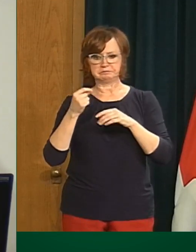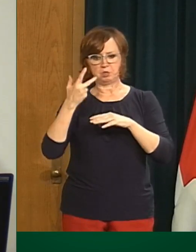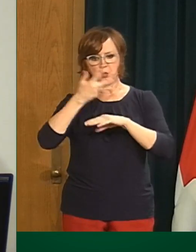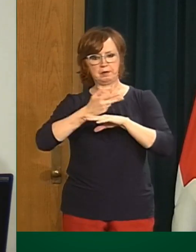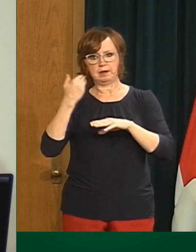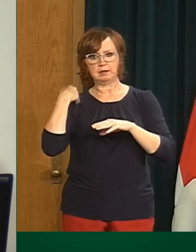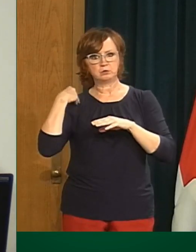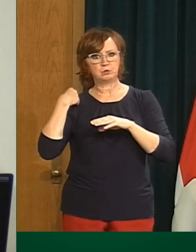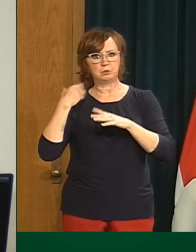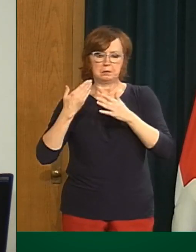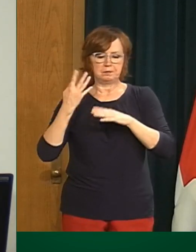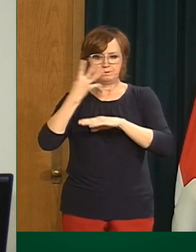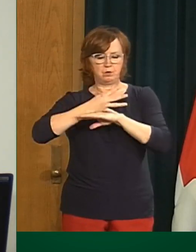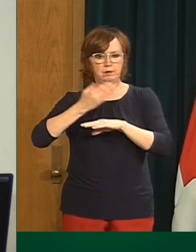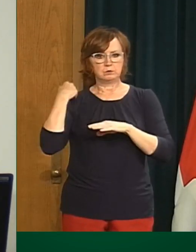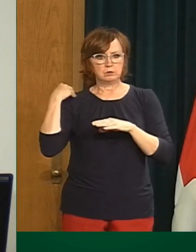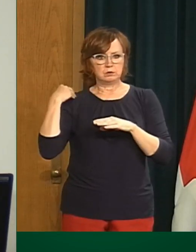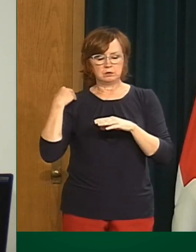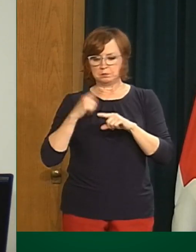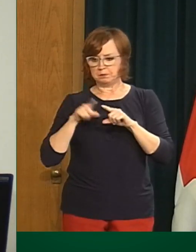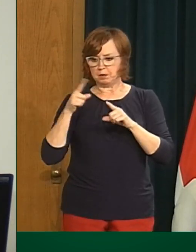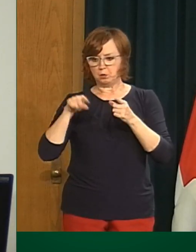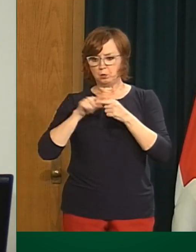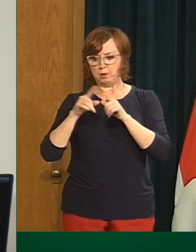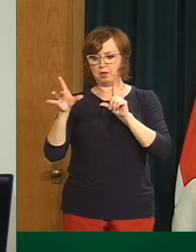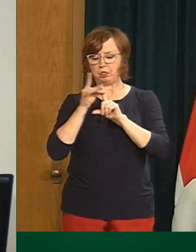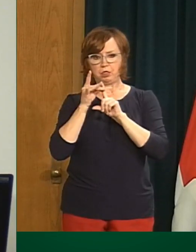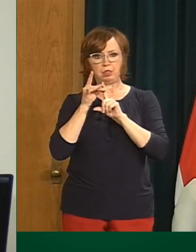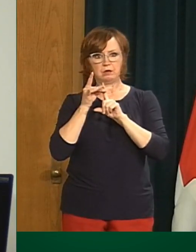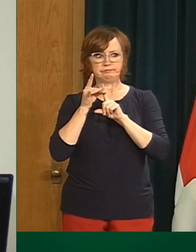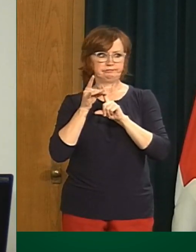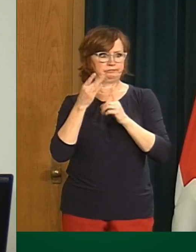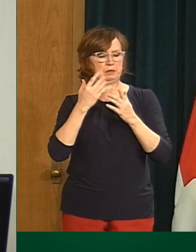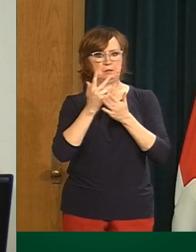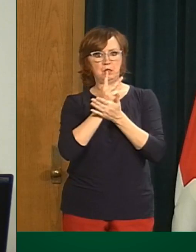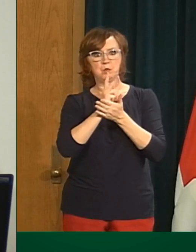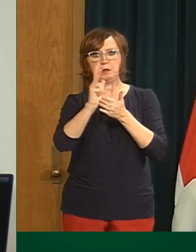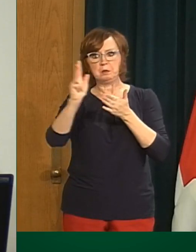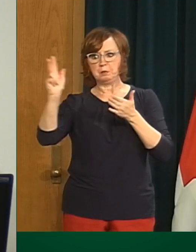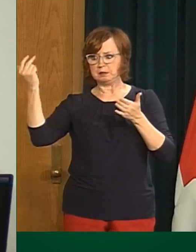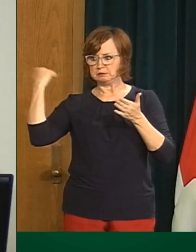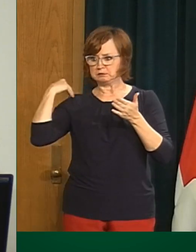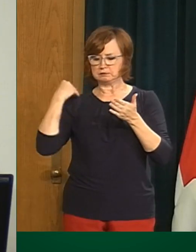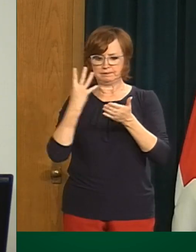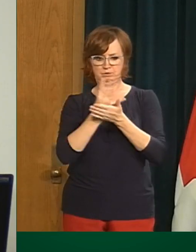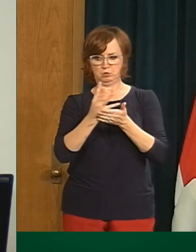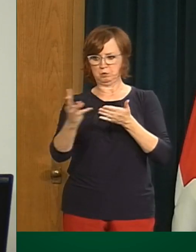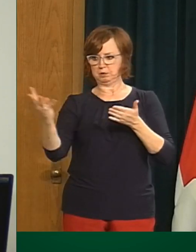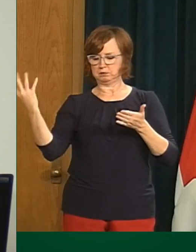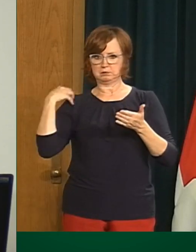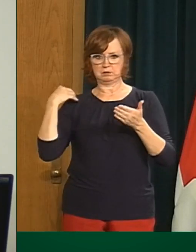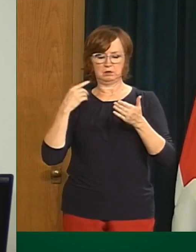tracing trace back to where the exposure was, and like Dr. Zayed described. Currently,